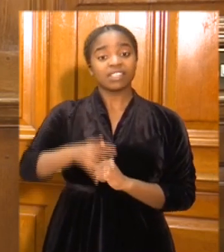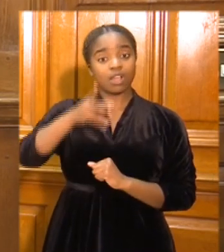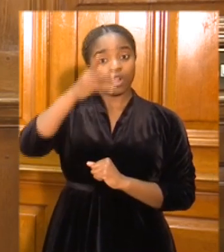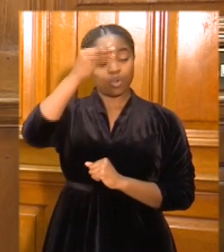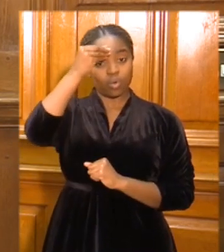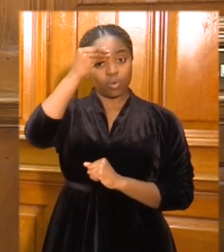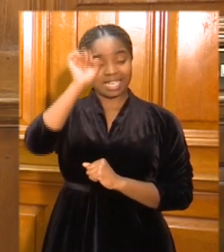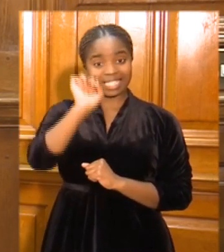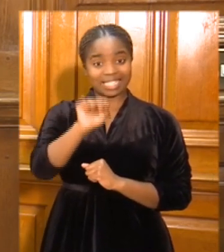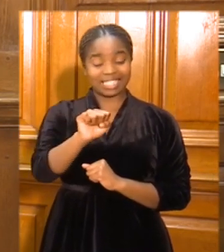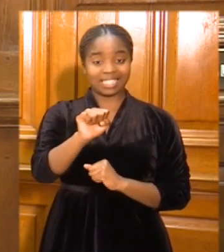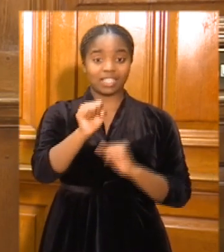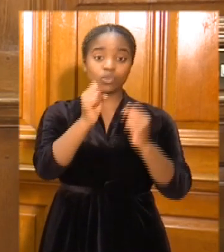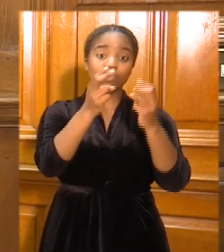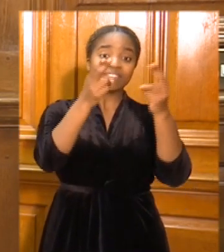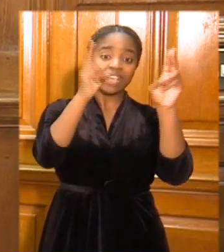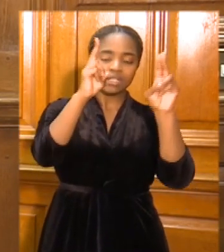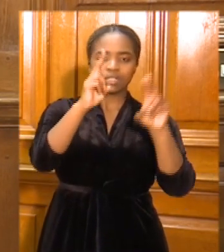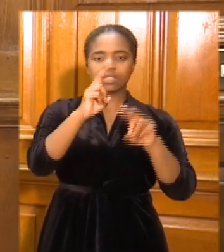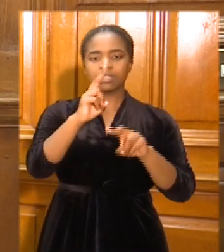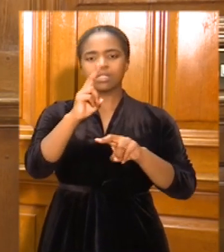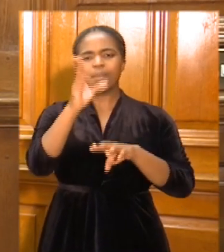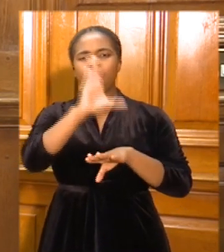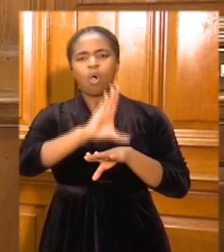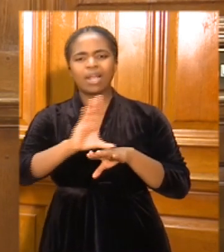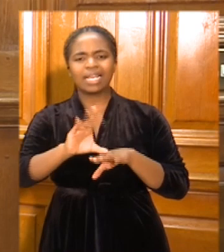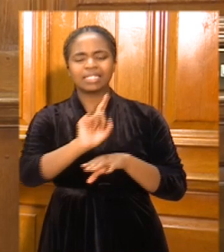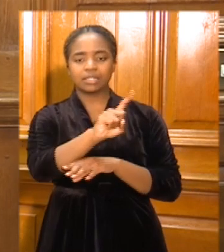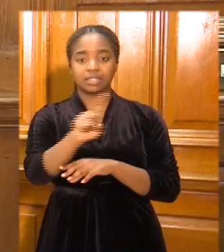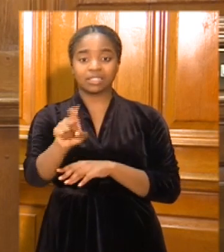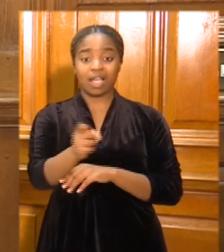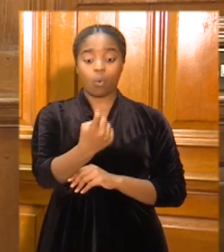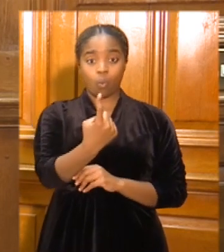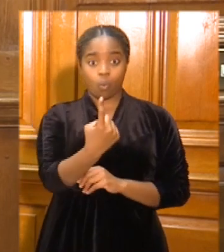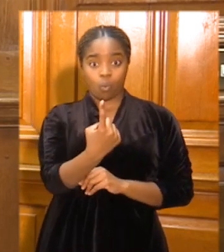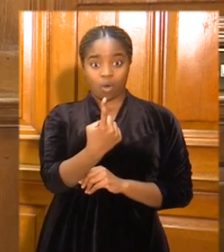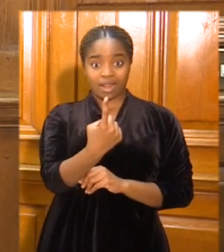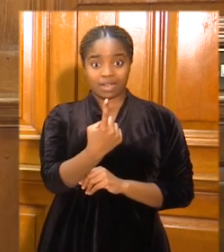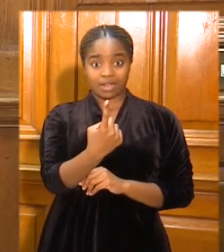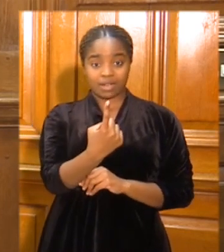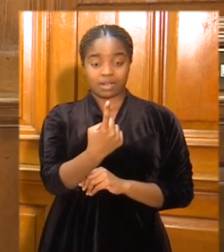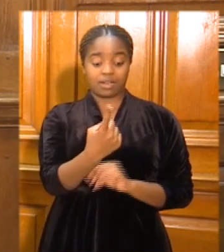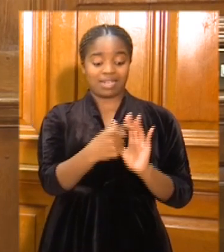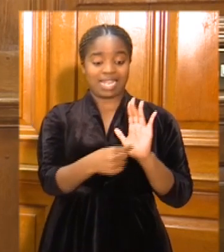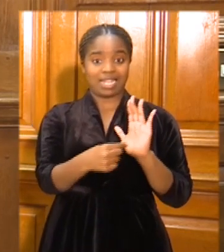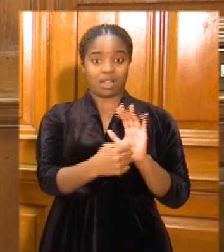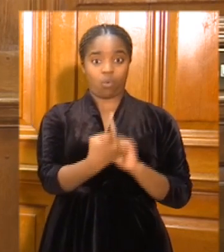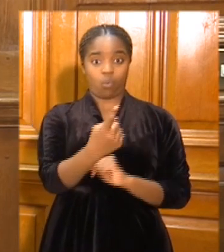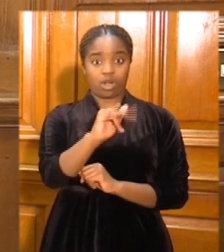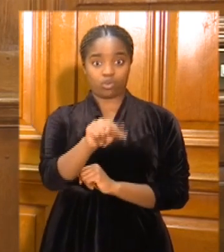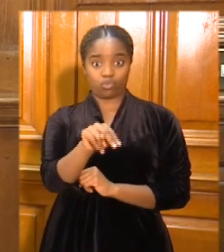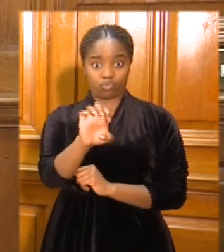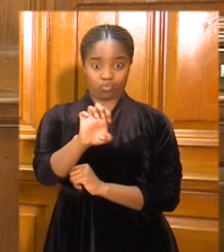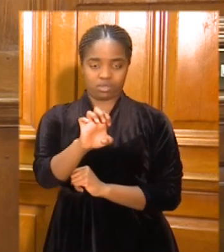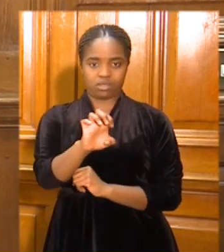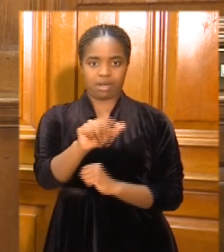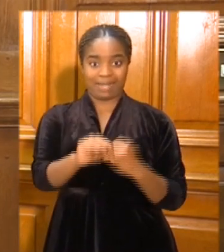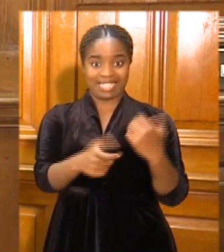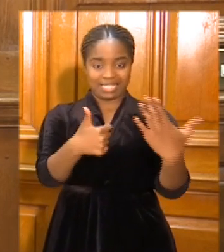at institutions of higher learning. From the 1st of June, all public universities are expected